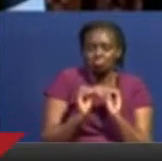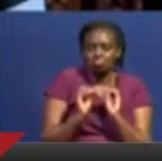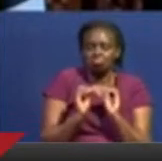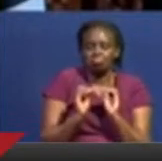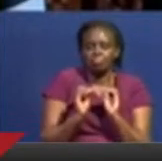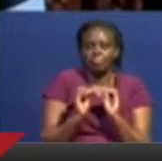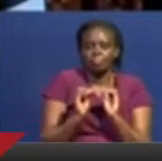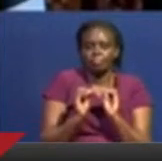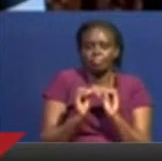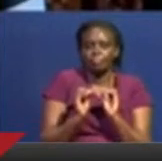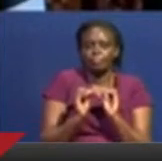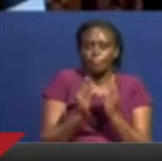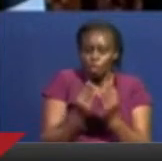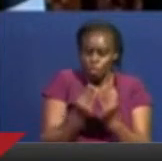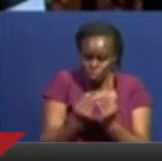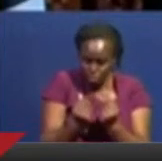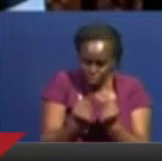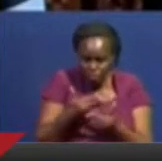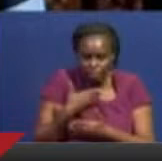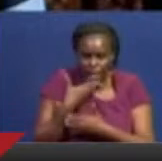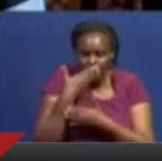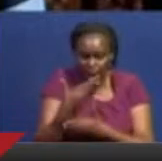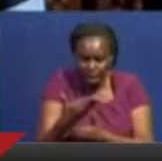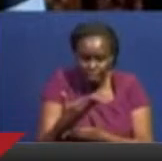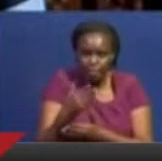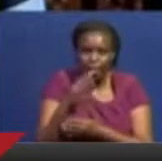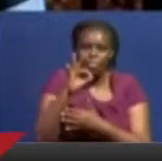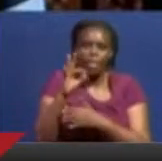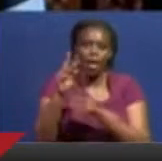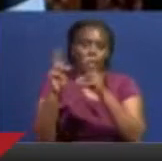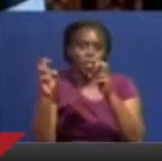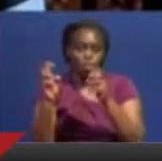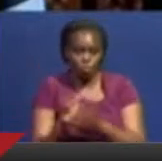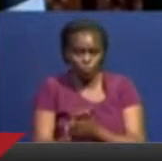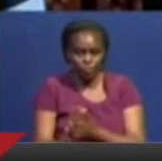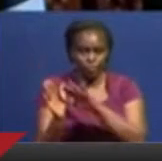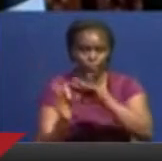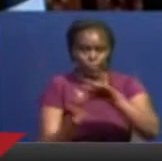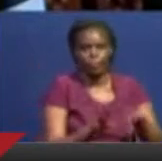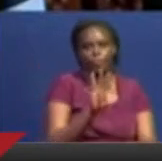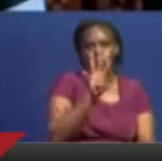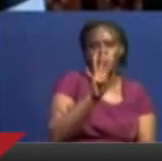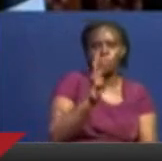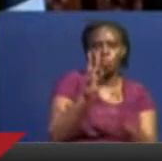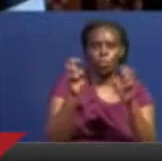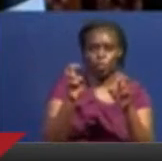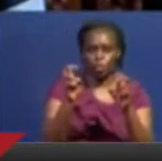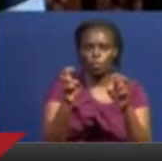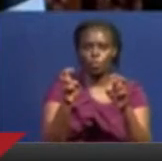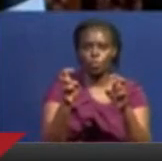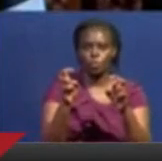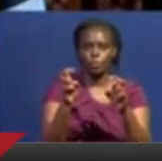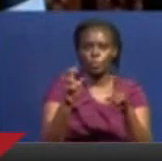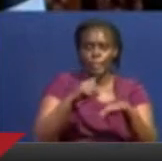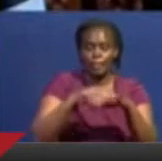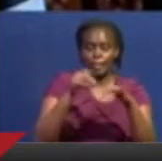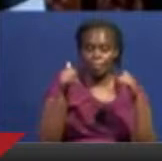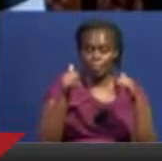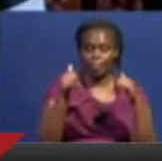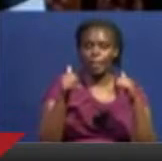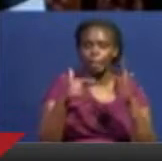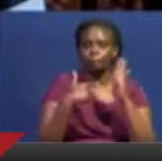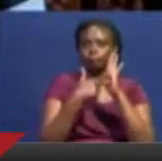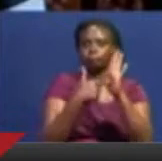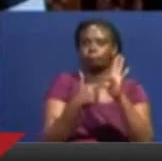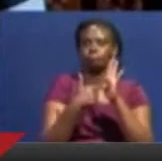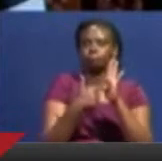arises. This settles that third issue. The fourth issue, honourable members, is the issue on timelines